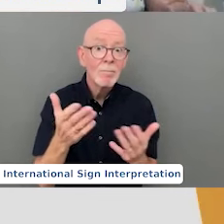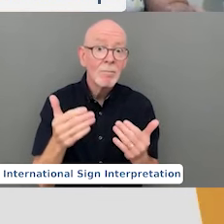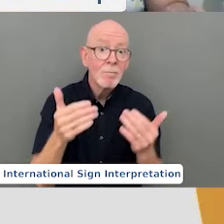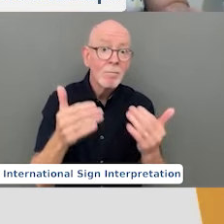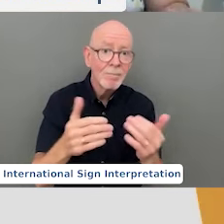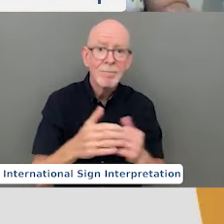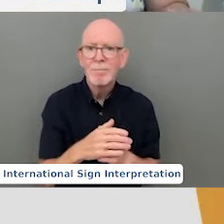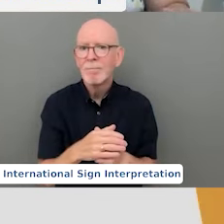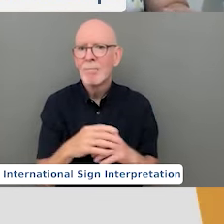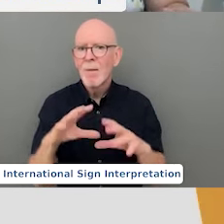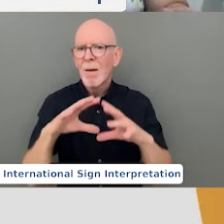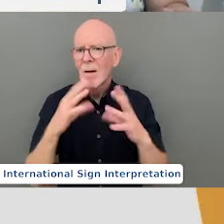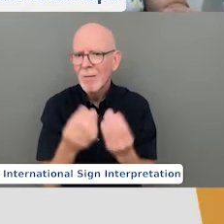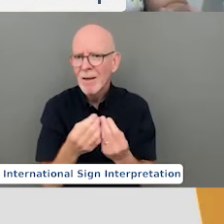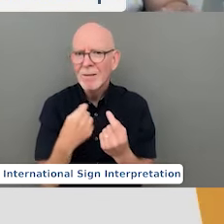Next.